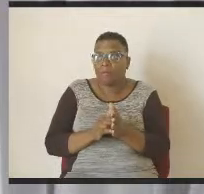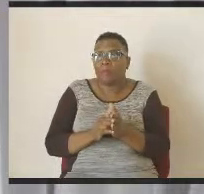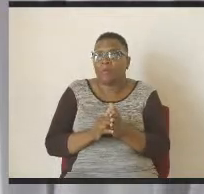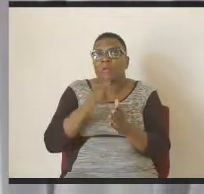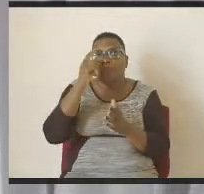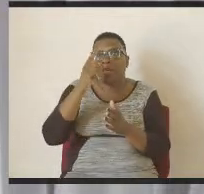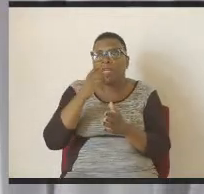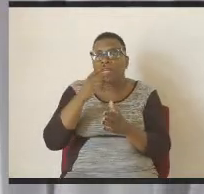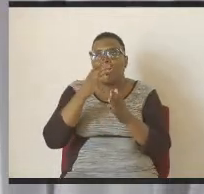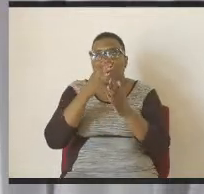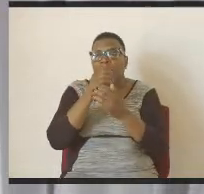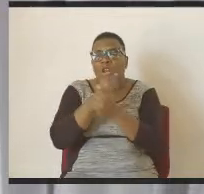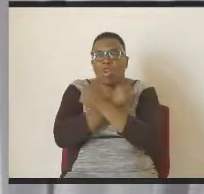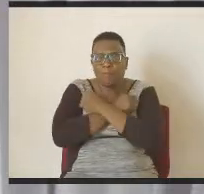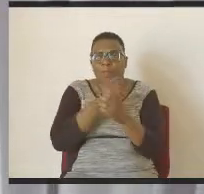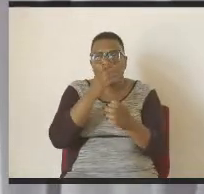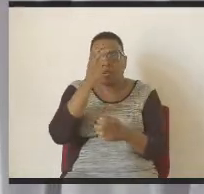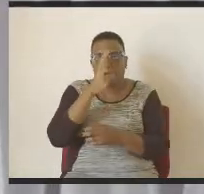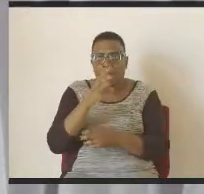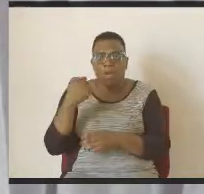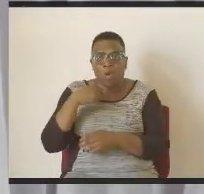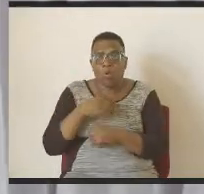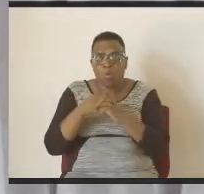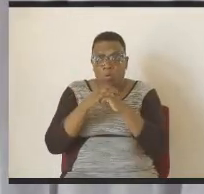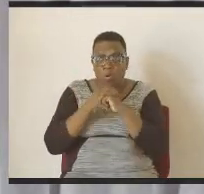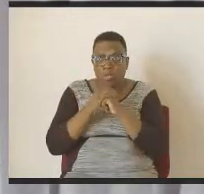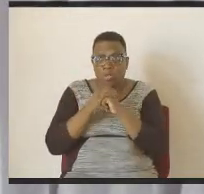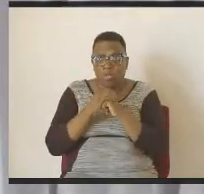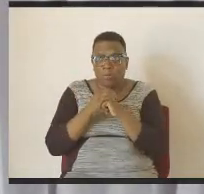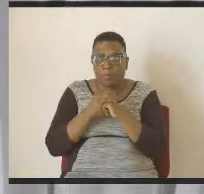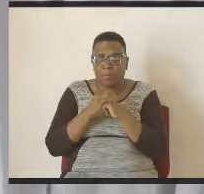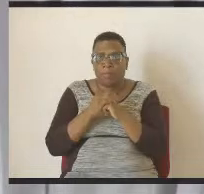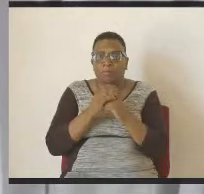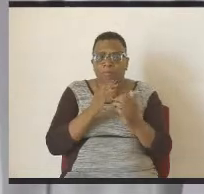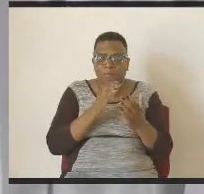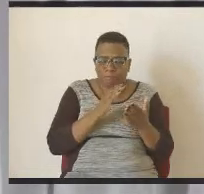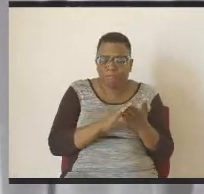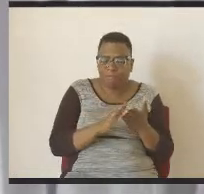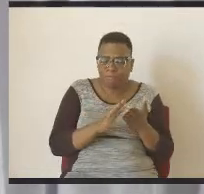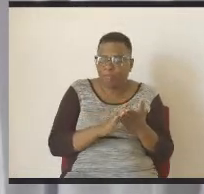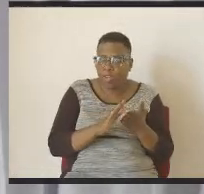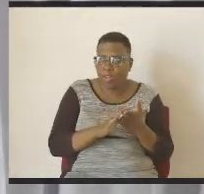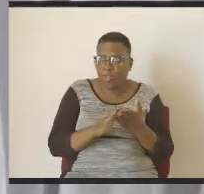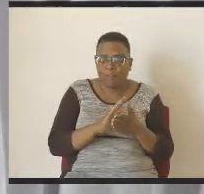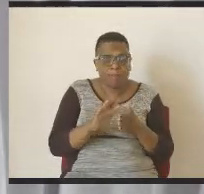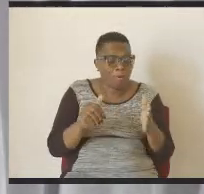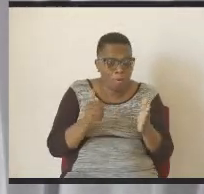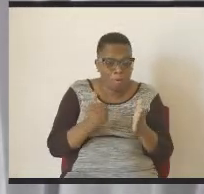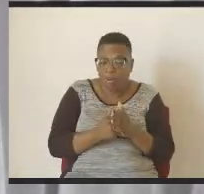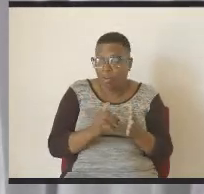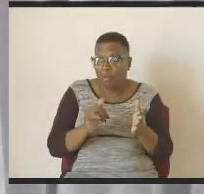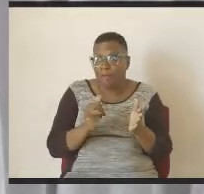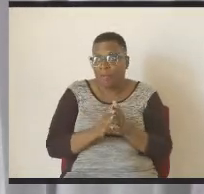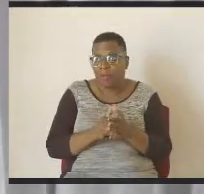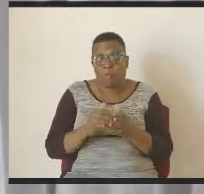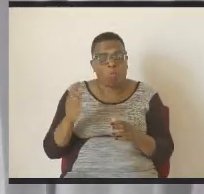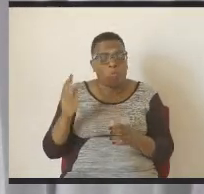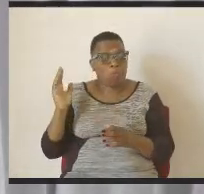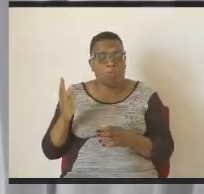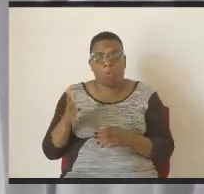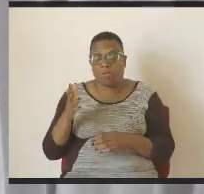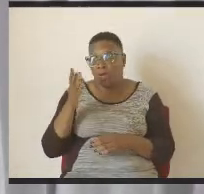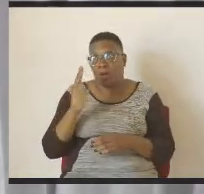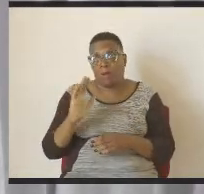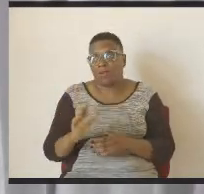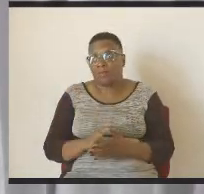The loving God that we worship, forgive. Forgive all of that. What a God. What a